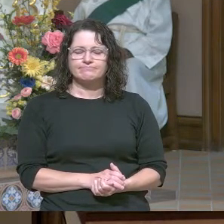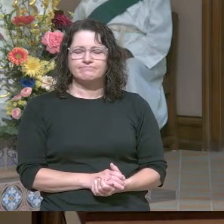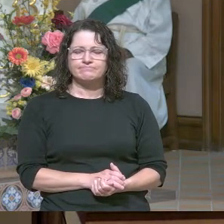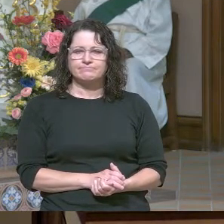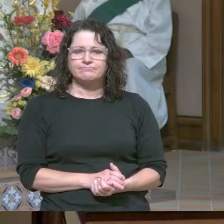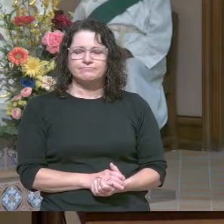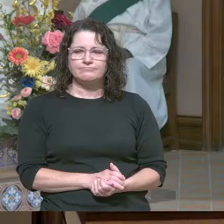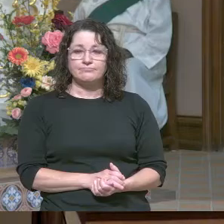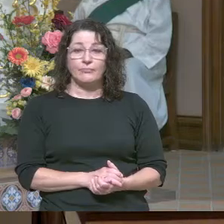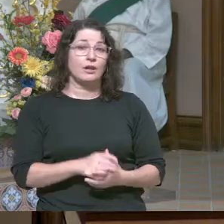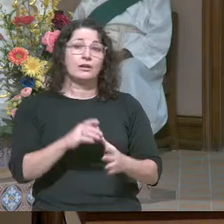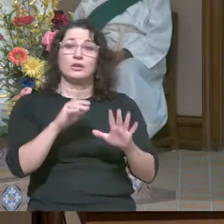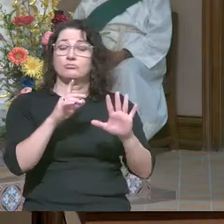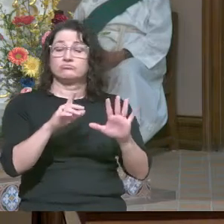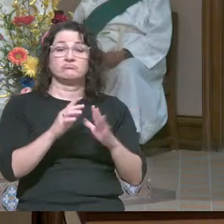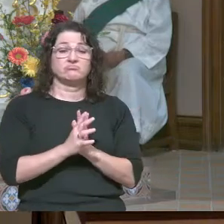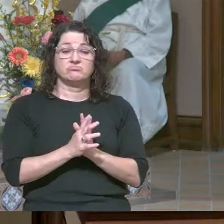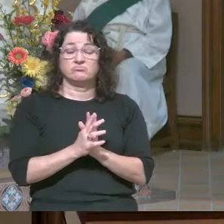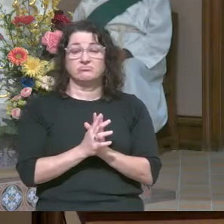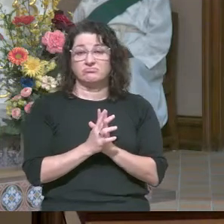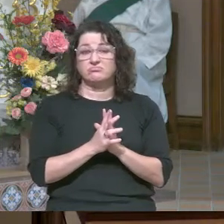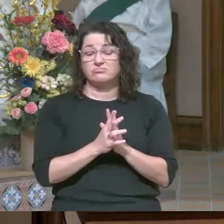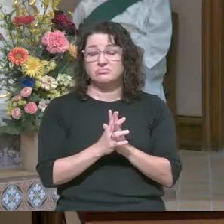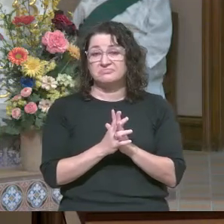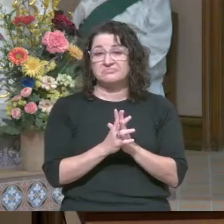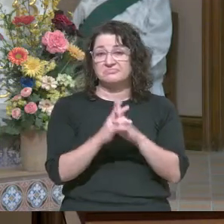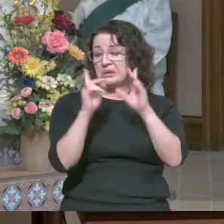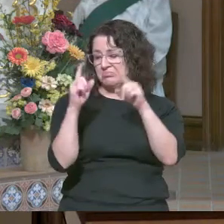At all times in human history,